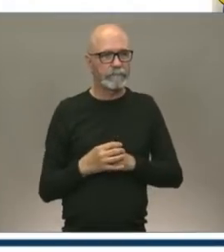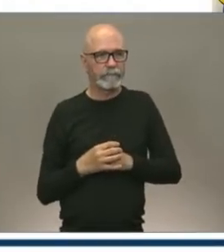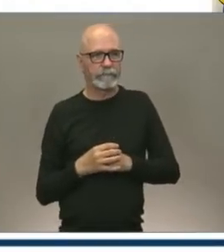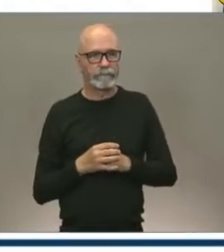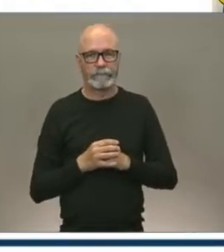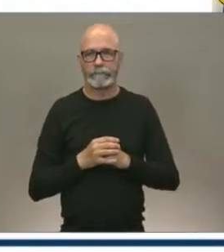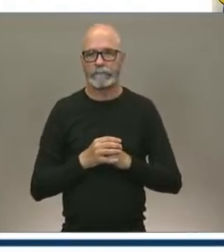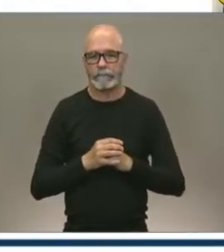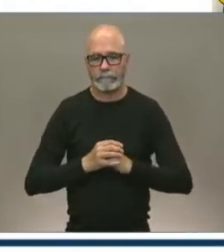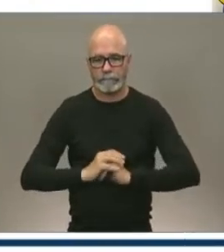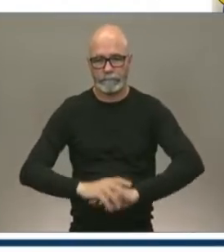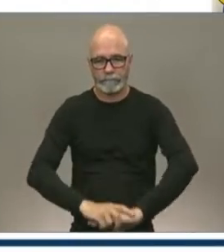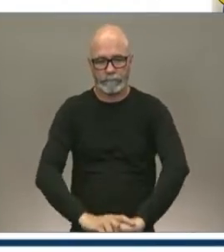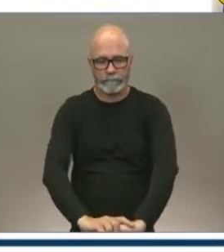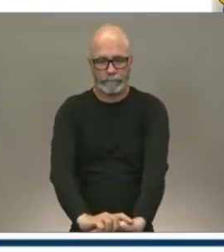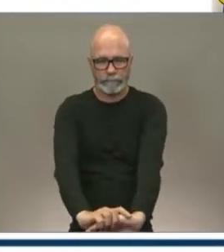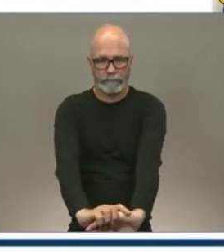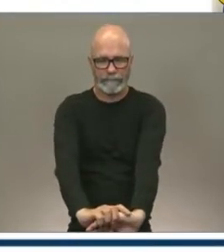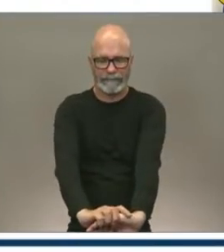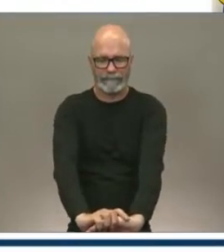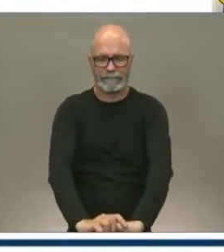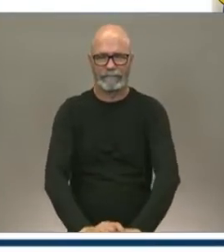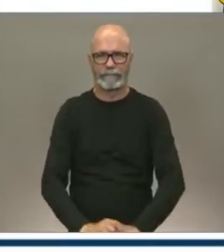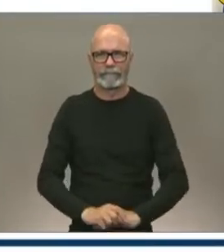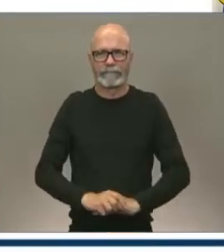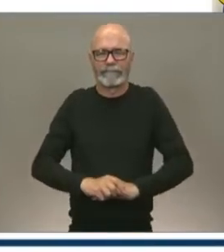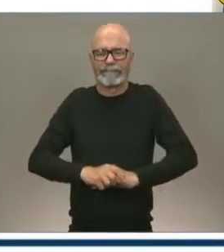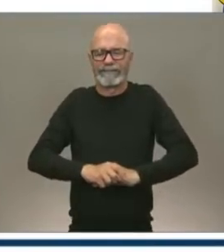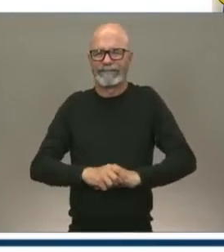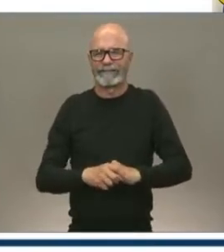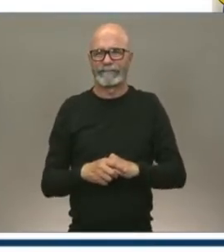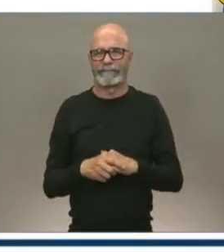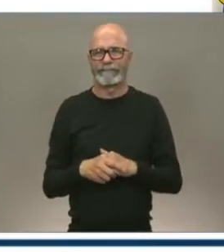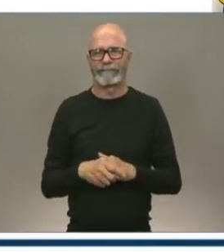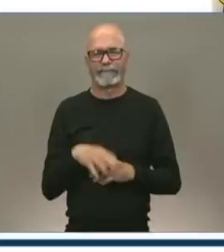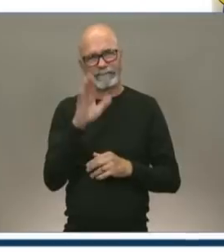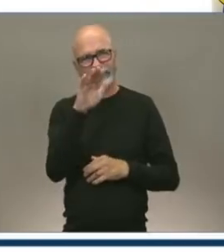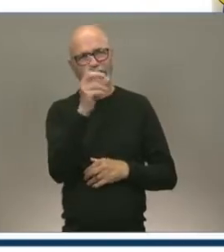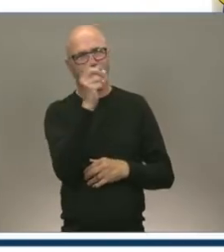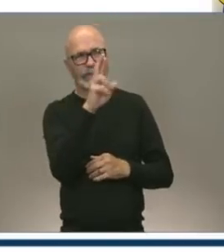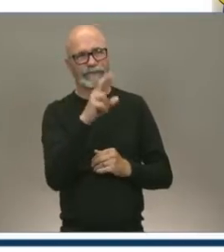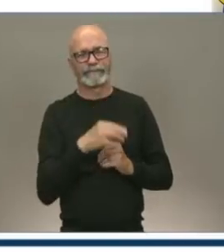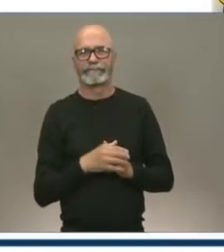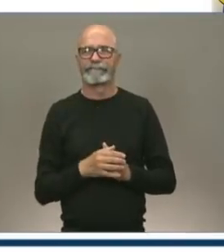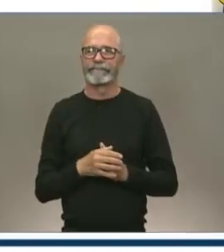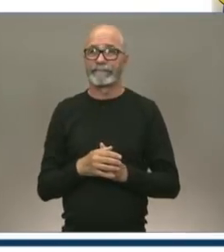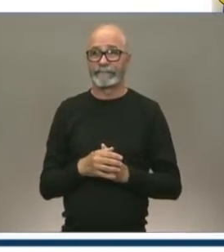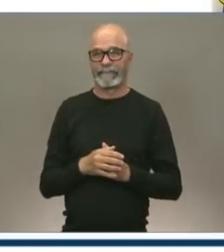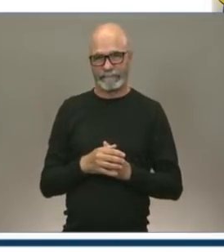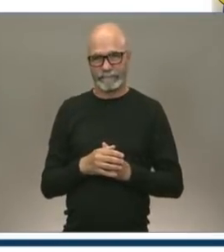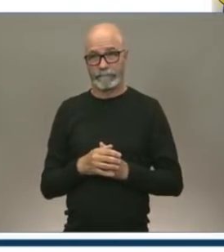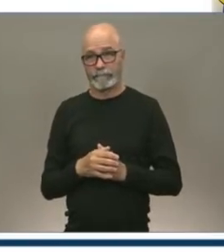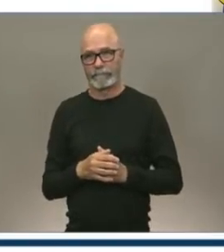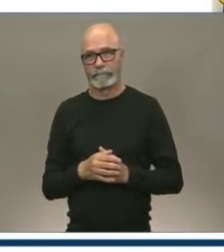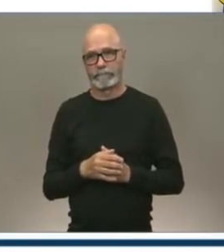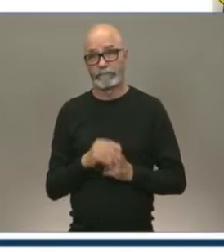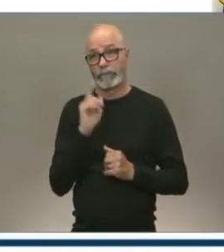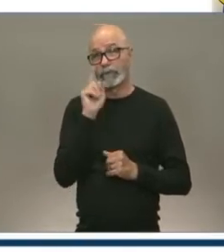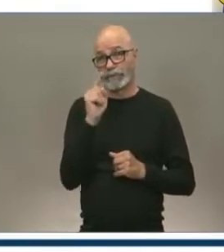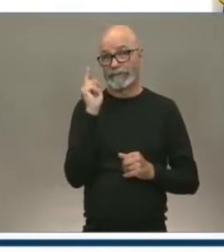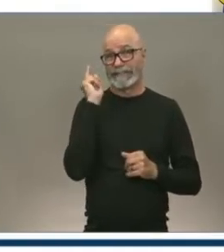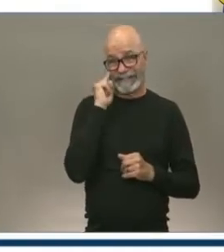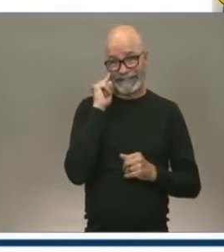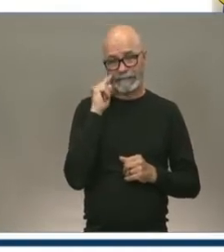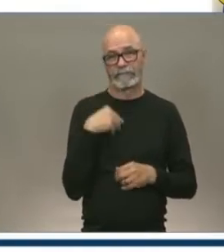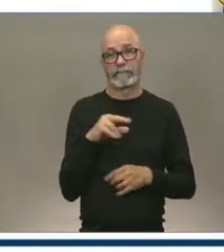Thank you. I just wanted to know, Dr. Strang, at this stage, do you think Nova Scotia will be seeing a third wave of the virus? I know